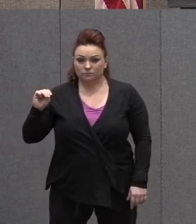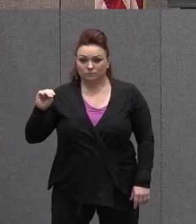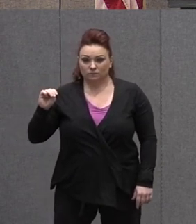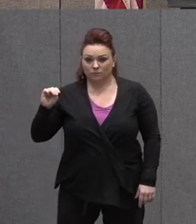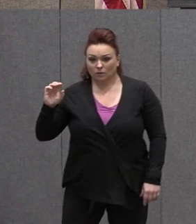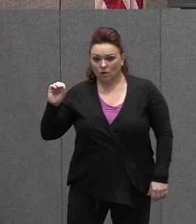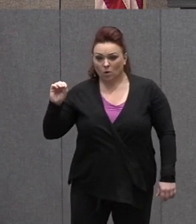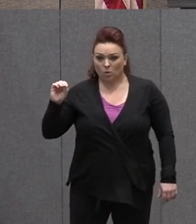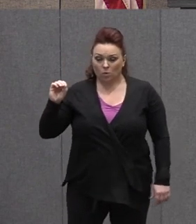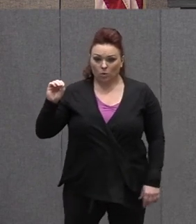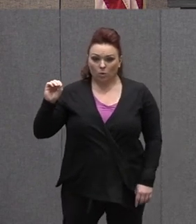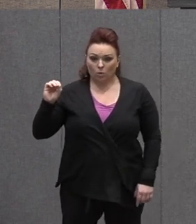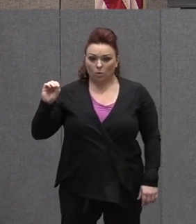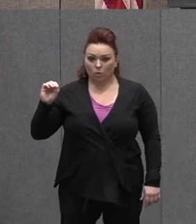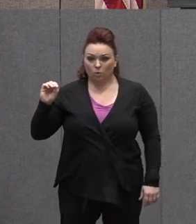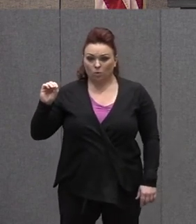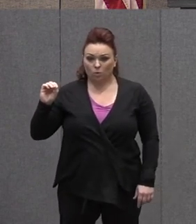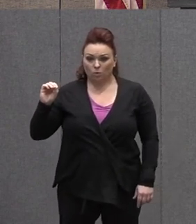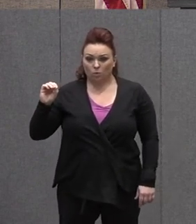Another O.